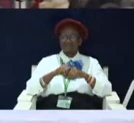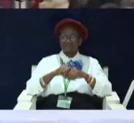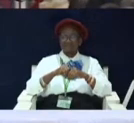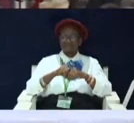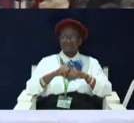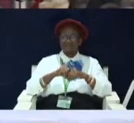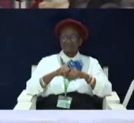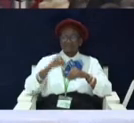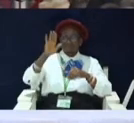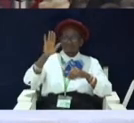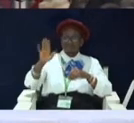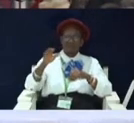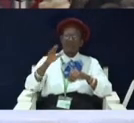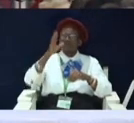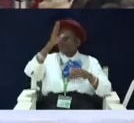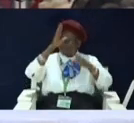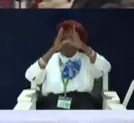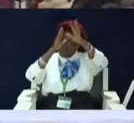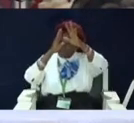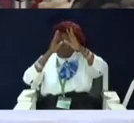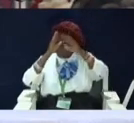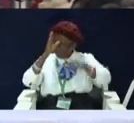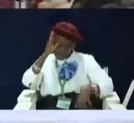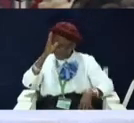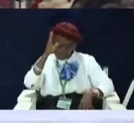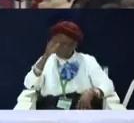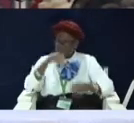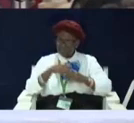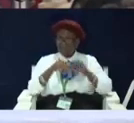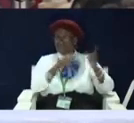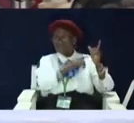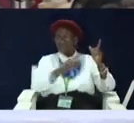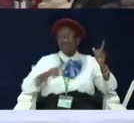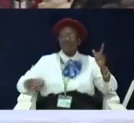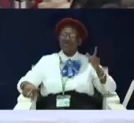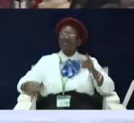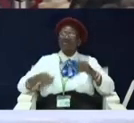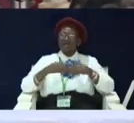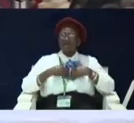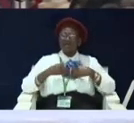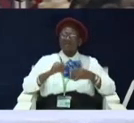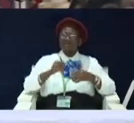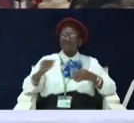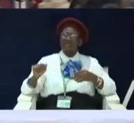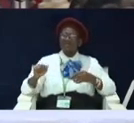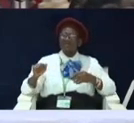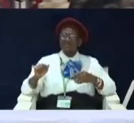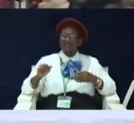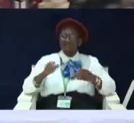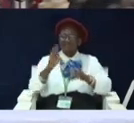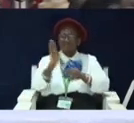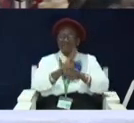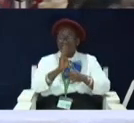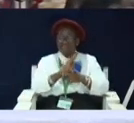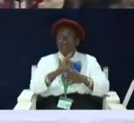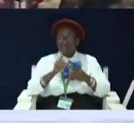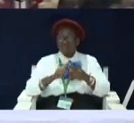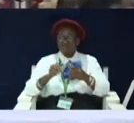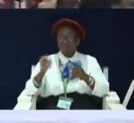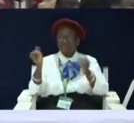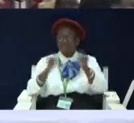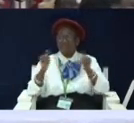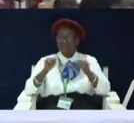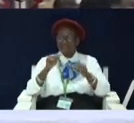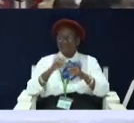Your father in the Lord has a role to play in your breakthrough. Baba re ninu